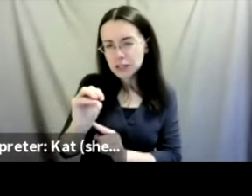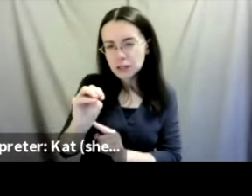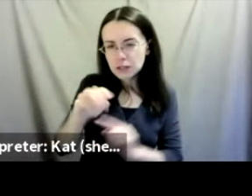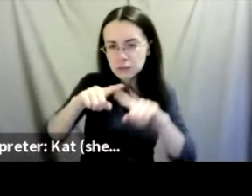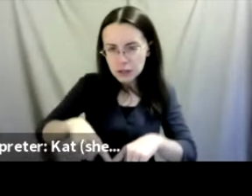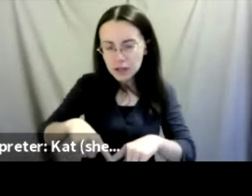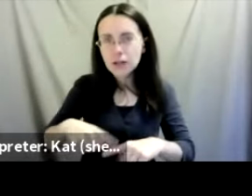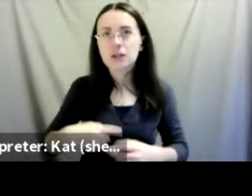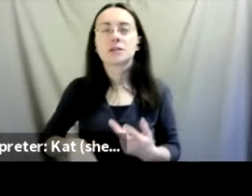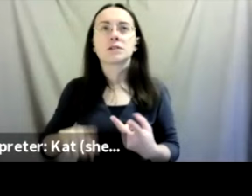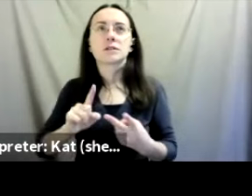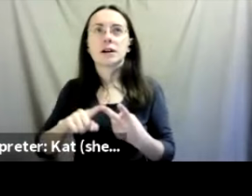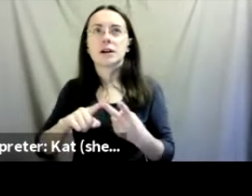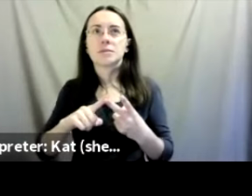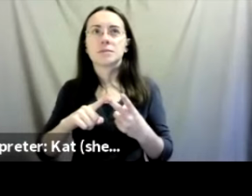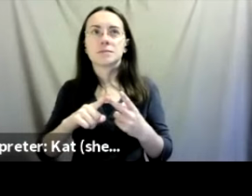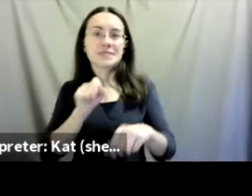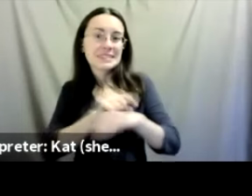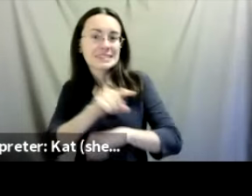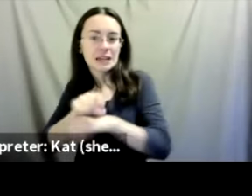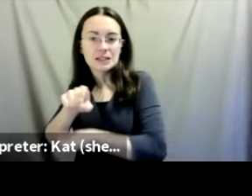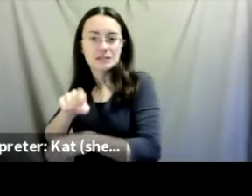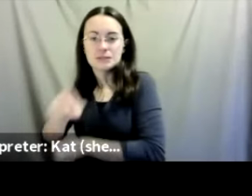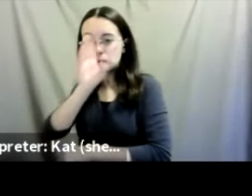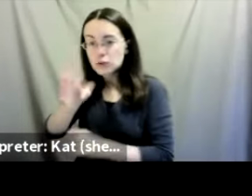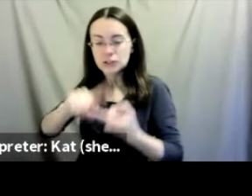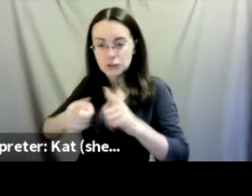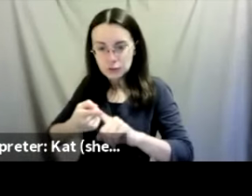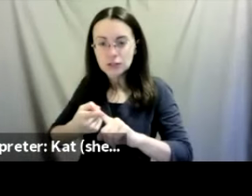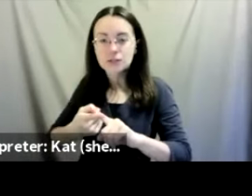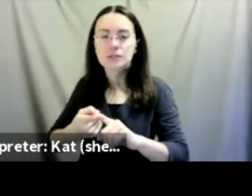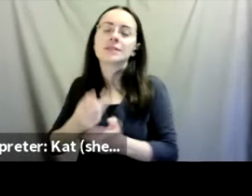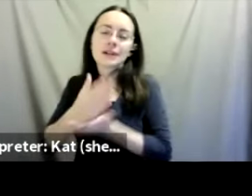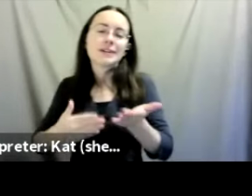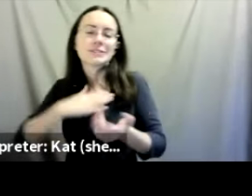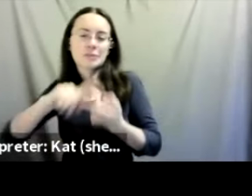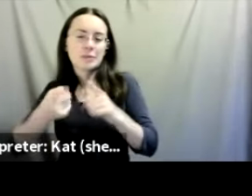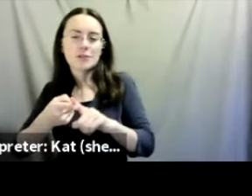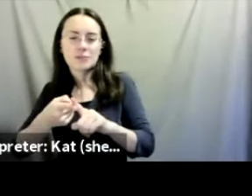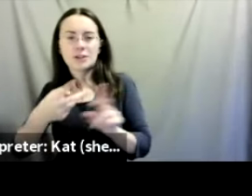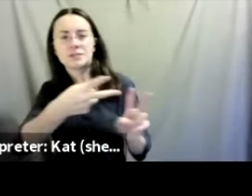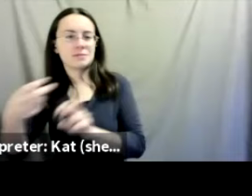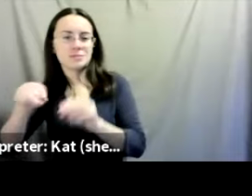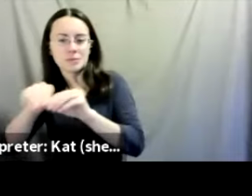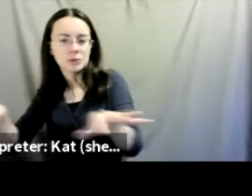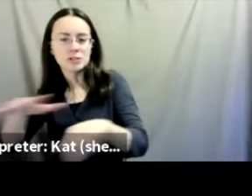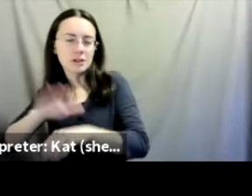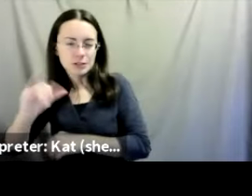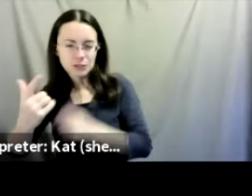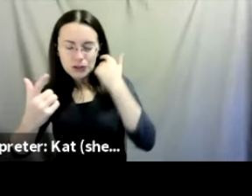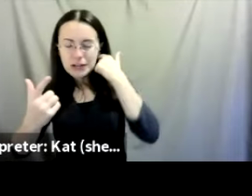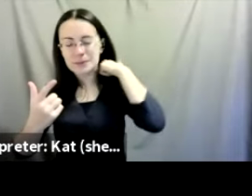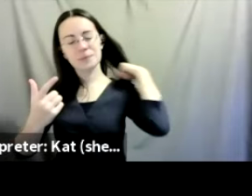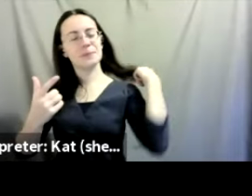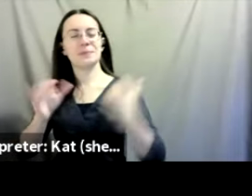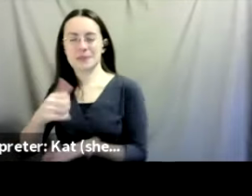it to friends directly. Even some of my friends reposted it on their Instagram, so that was really helpful too. But